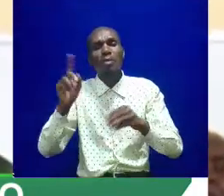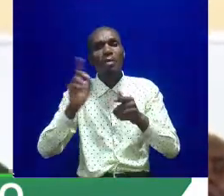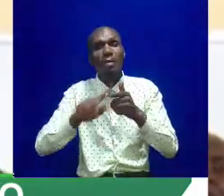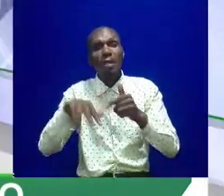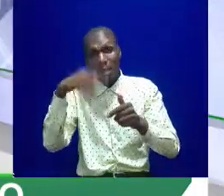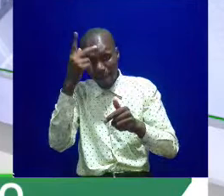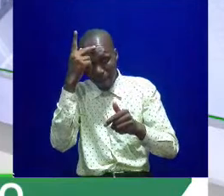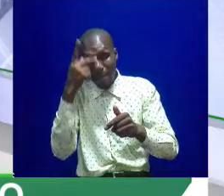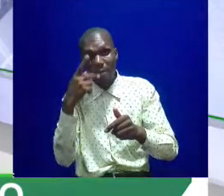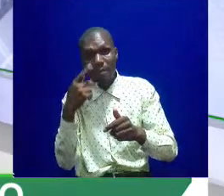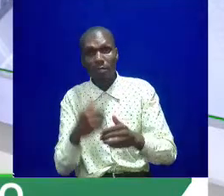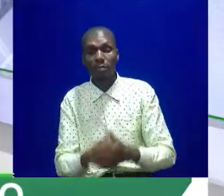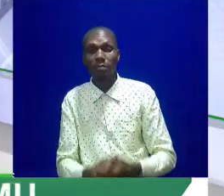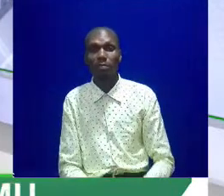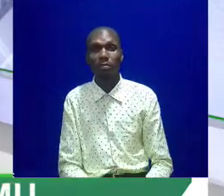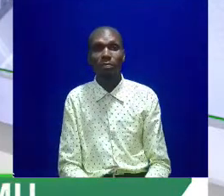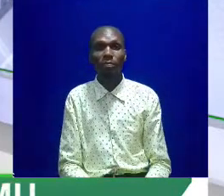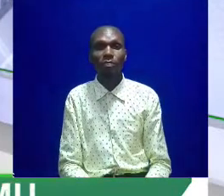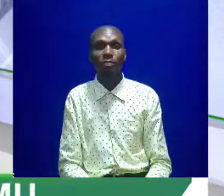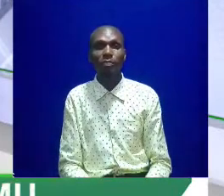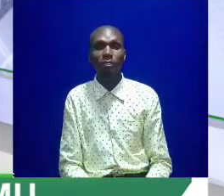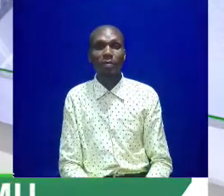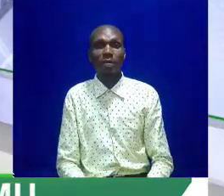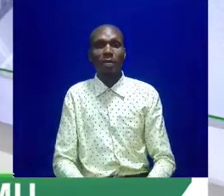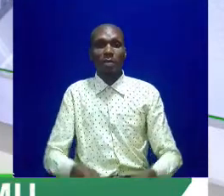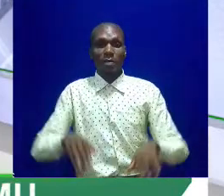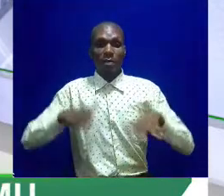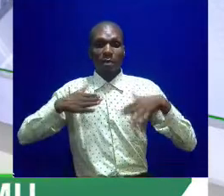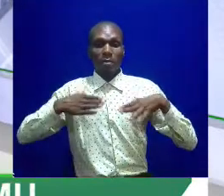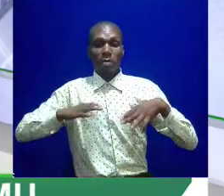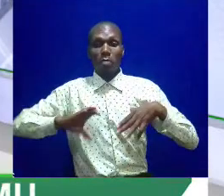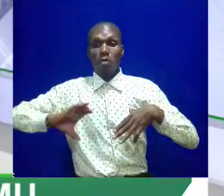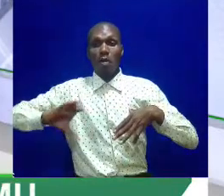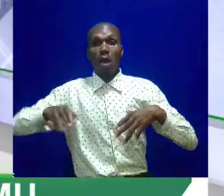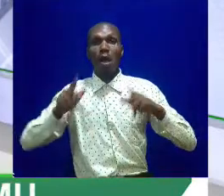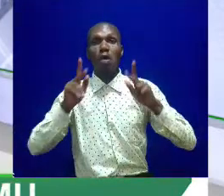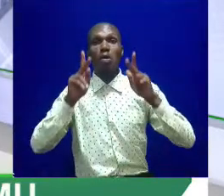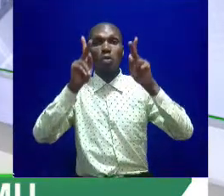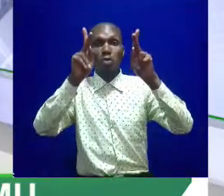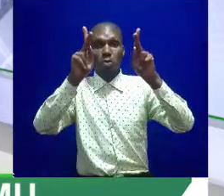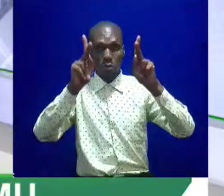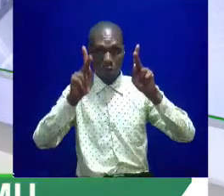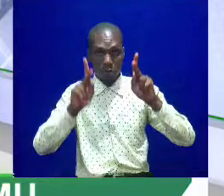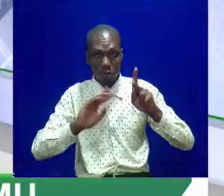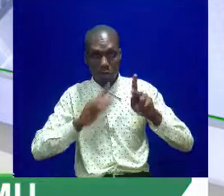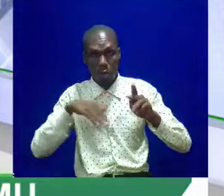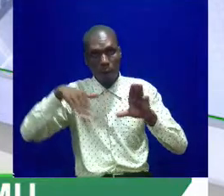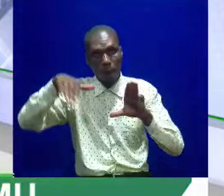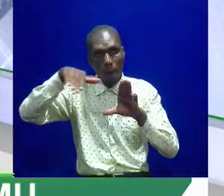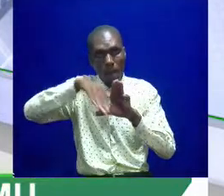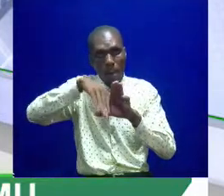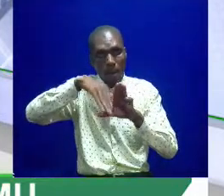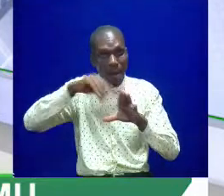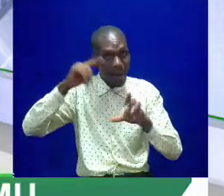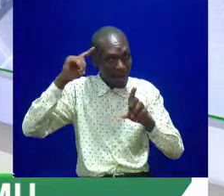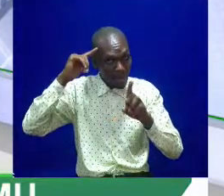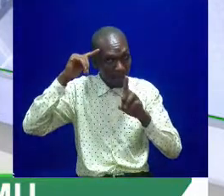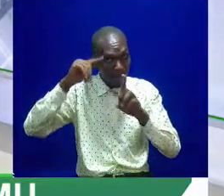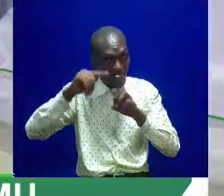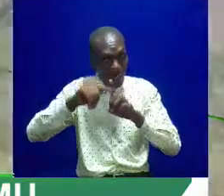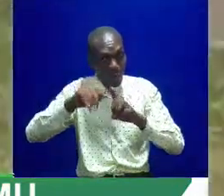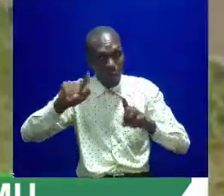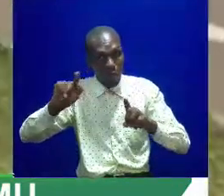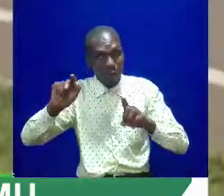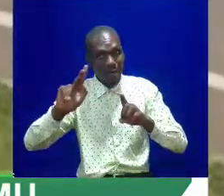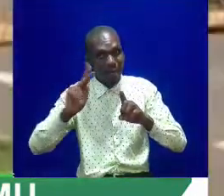your parents and even you. Aba menye ikorwa se county ya Kisumu abaraba bwatani bo bumo bwazimyo la umoja wa Kenya ni go litukuri ale